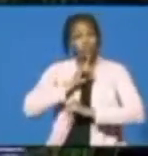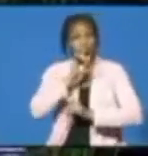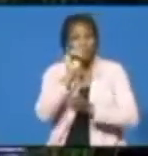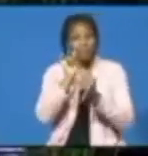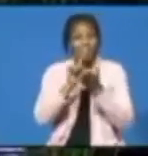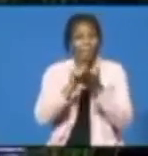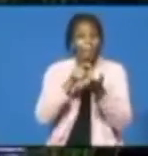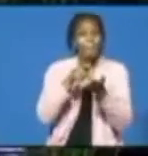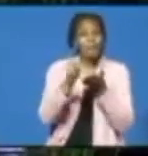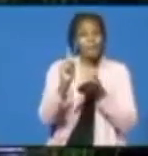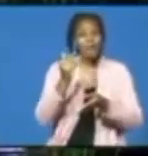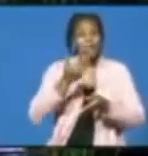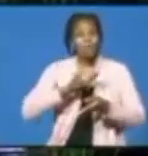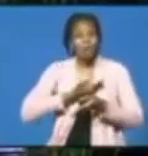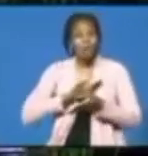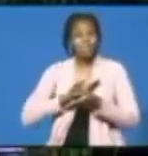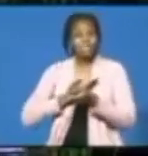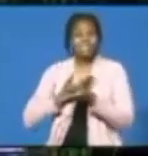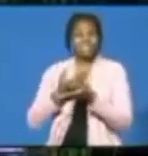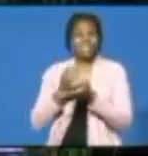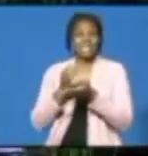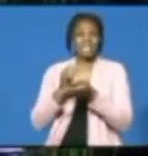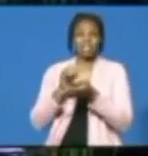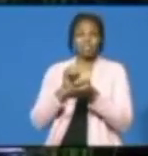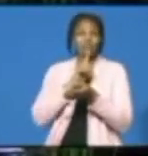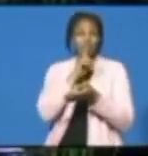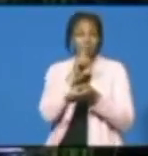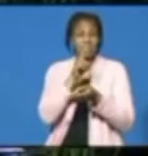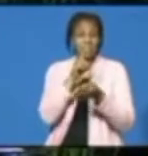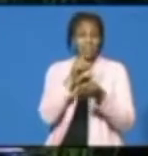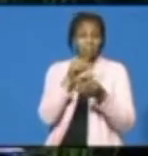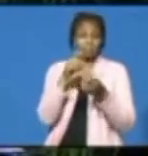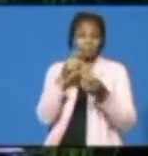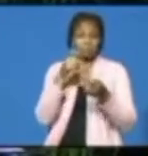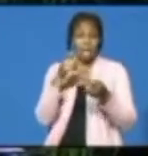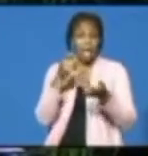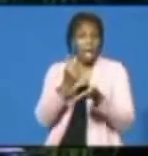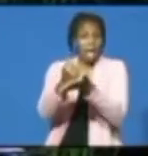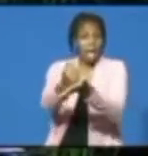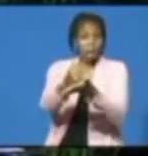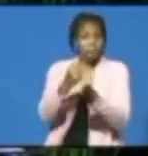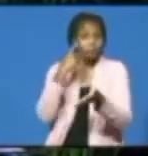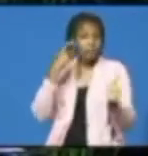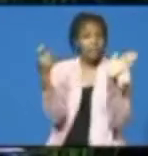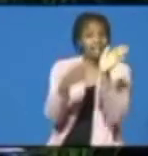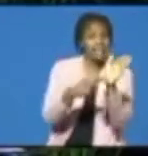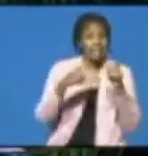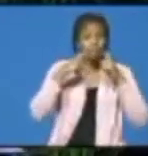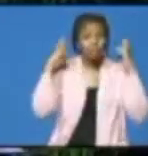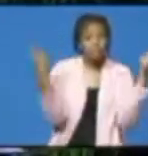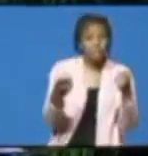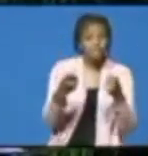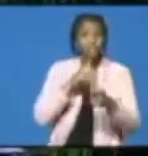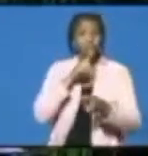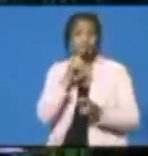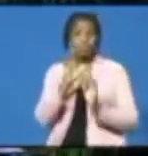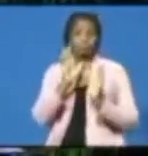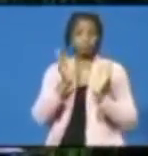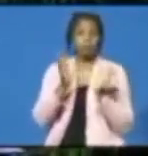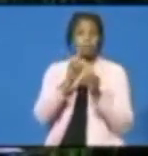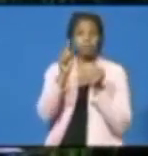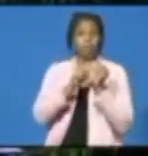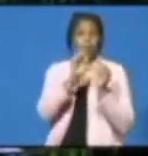the truth that points us to our sins. It's the truth that talks about the character of